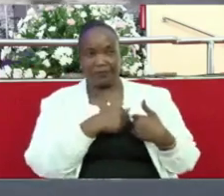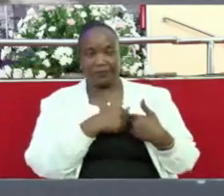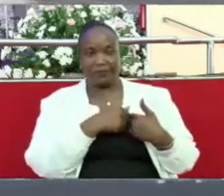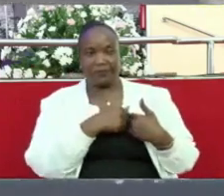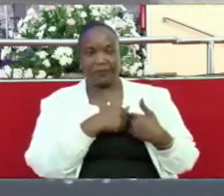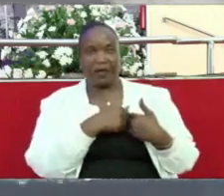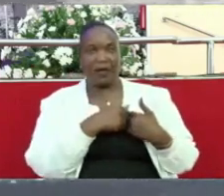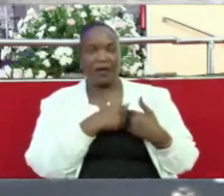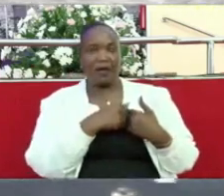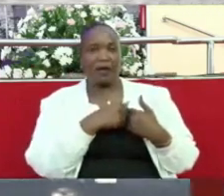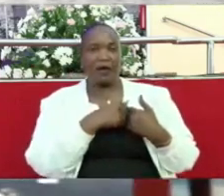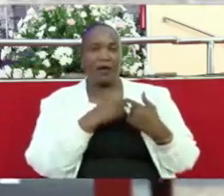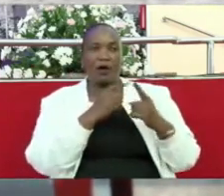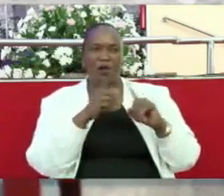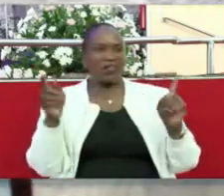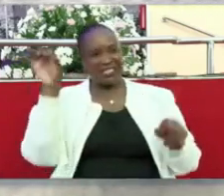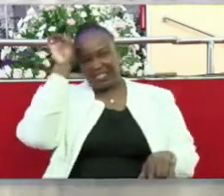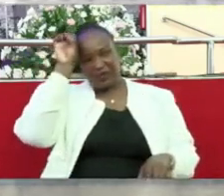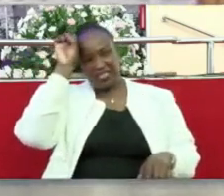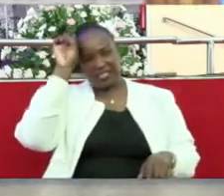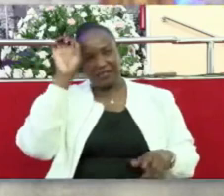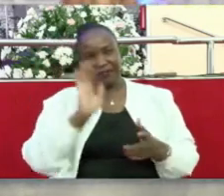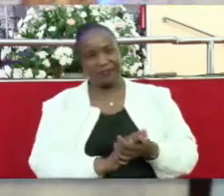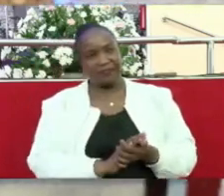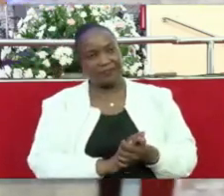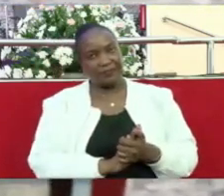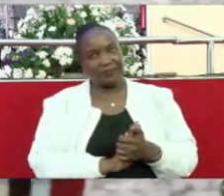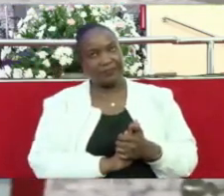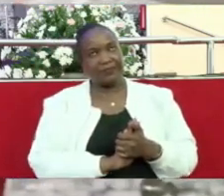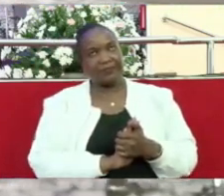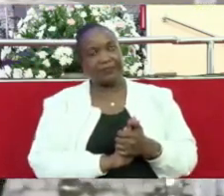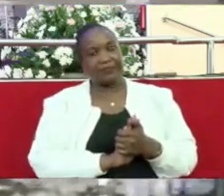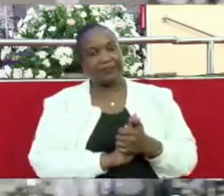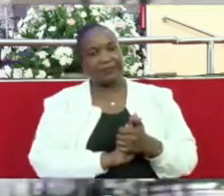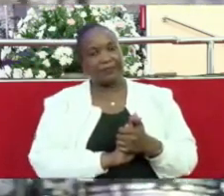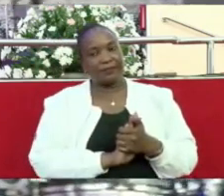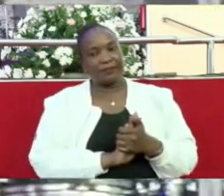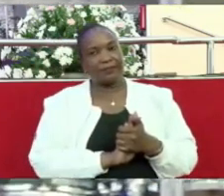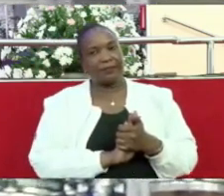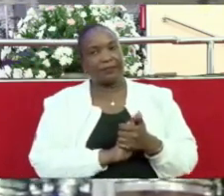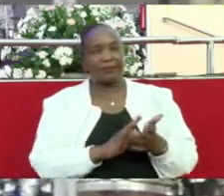I remember when I finished Form 4, I met the CU patron,